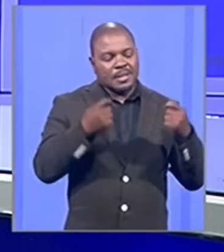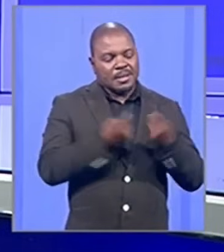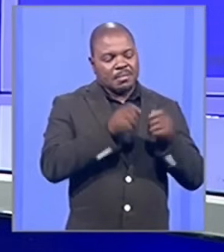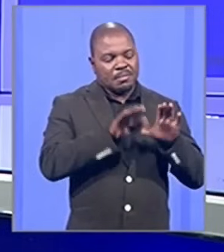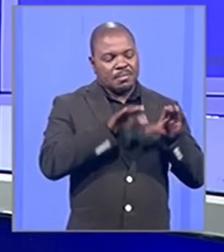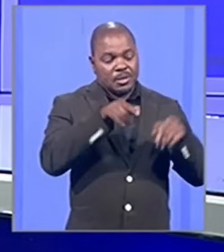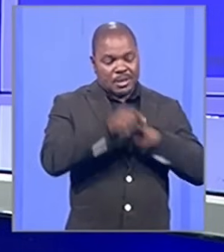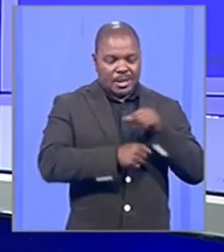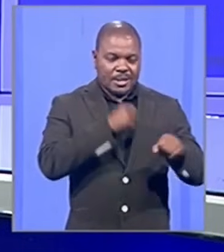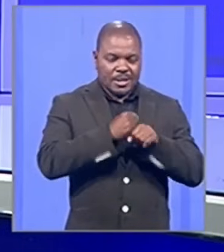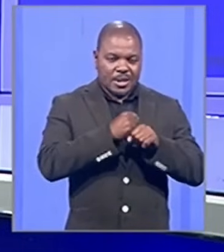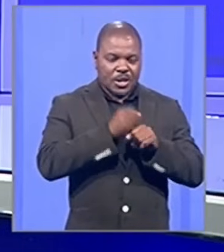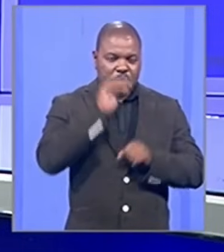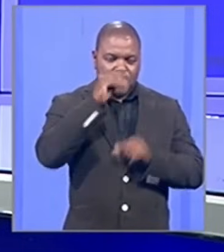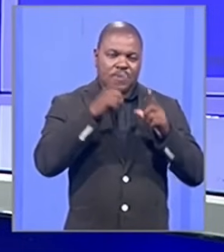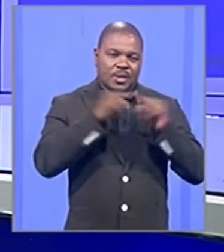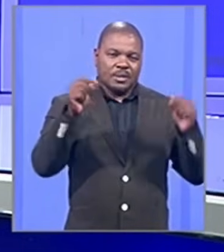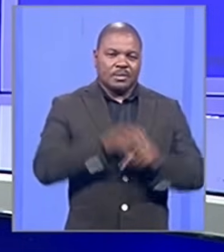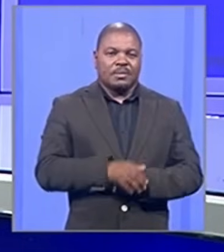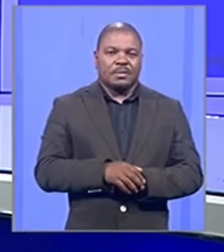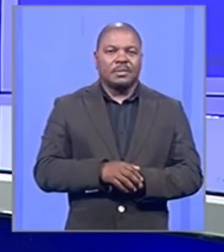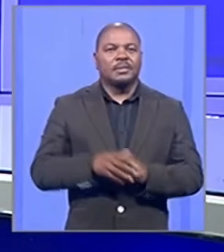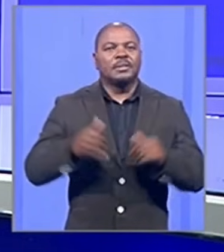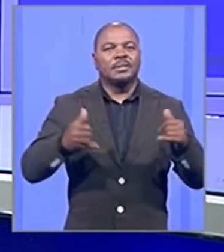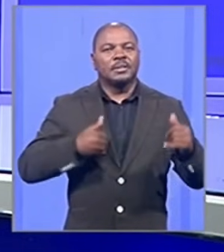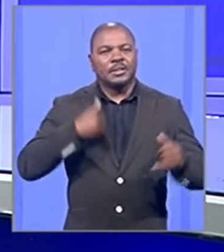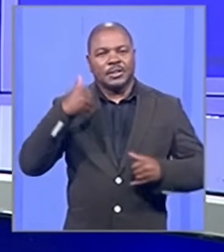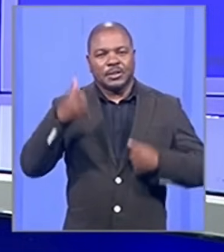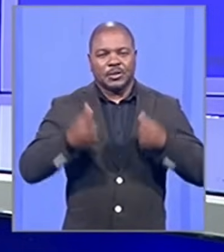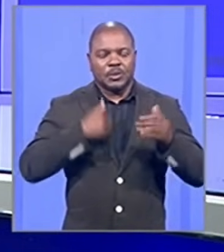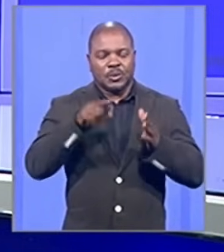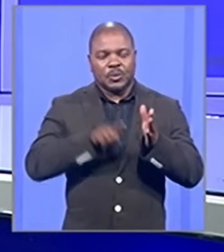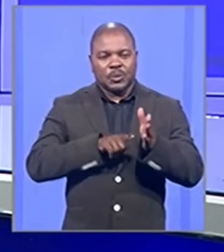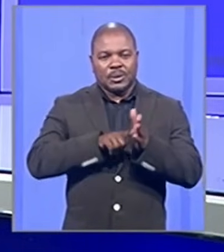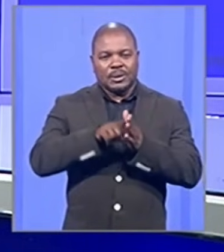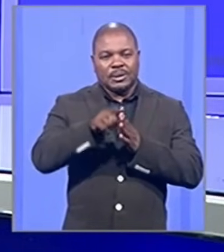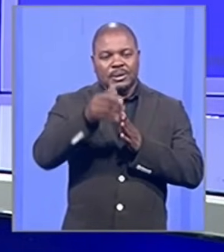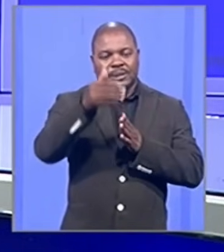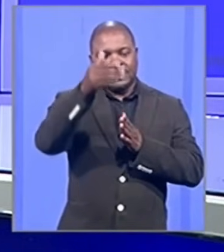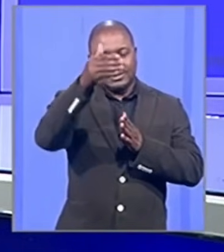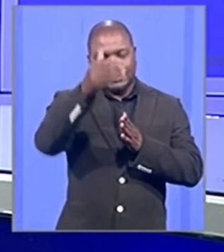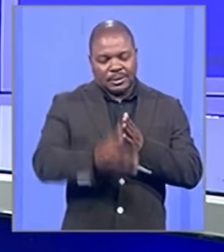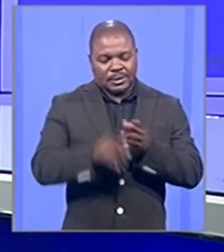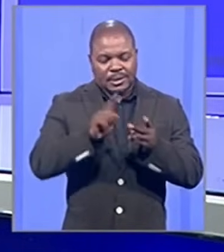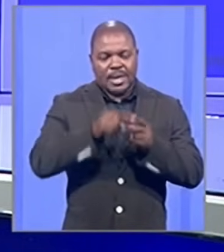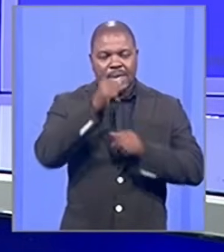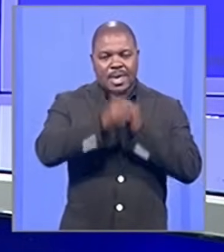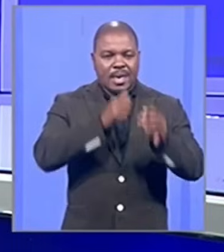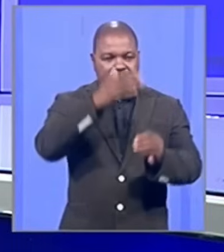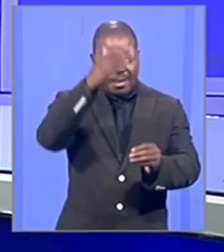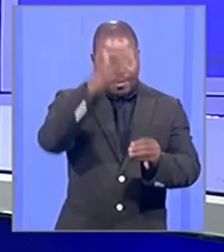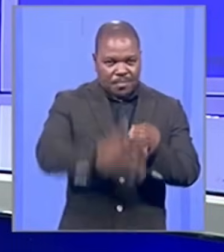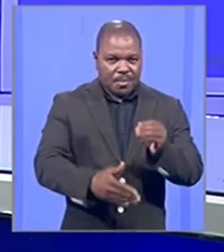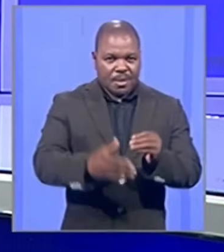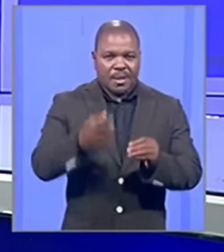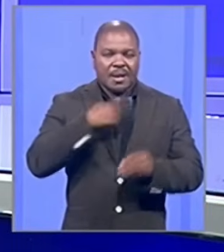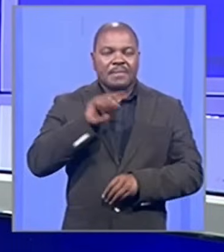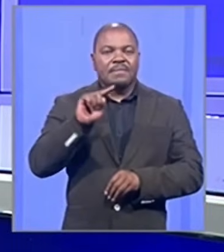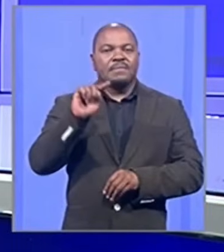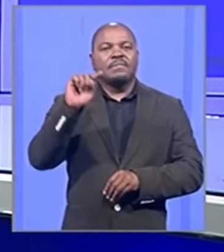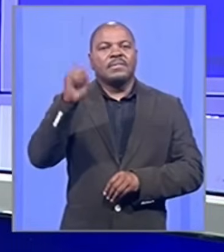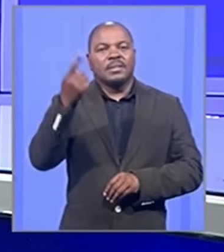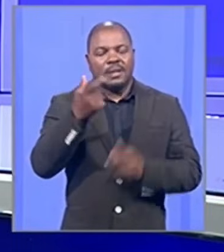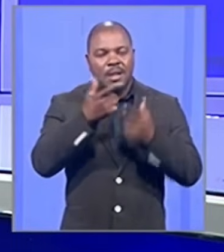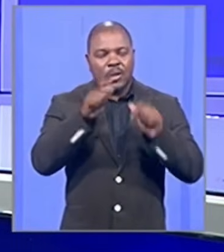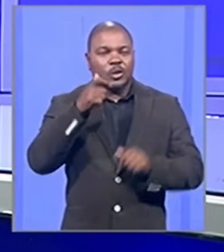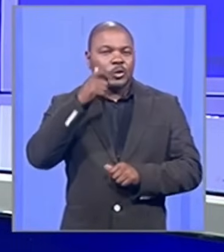Setswana monongwaga na le bokhutlo jo bo babalesegileng jwa ngwaga. Ta re kopane mo kgasong ya ntlha ya dikgang tsa